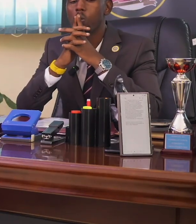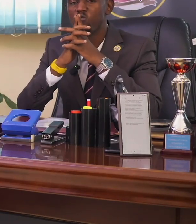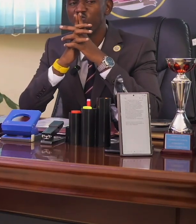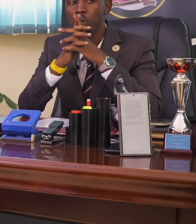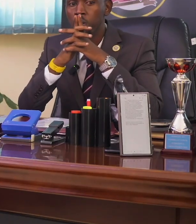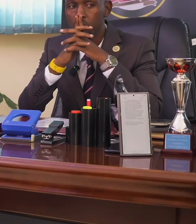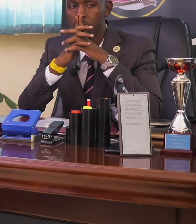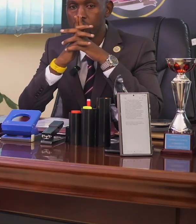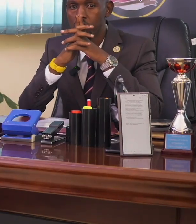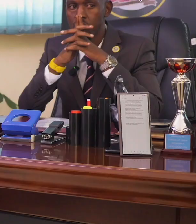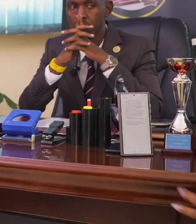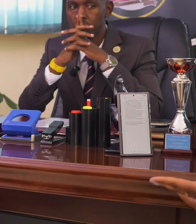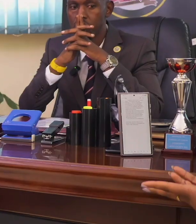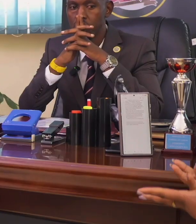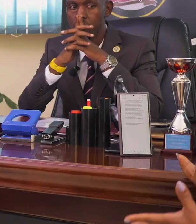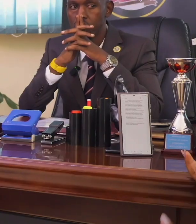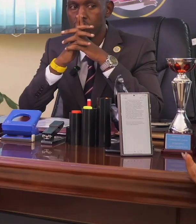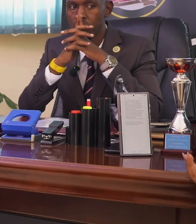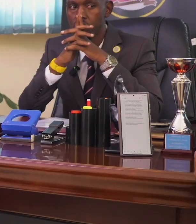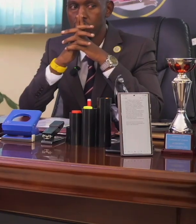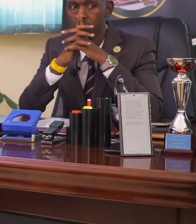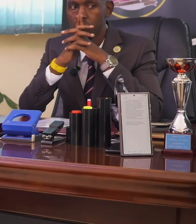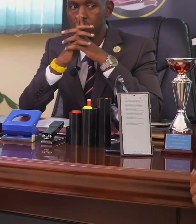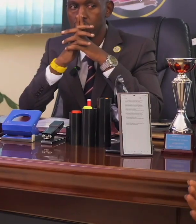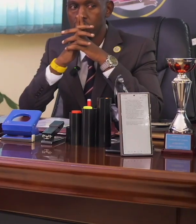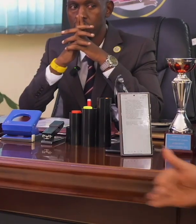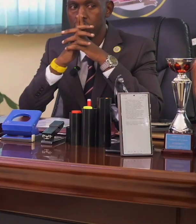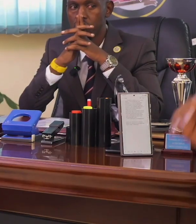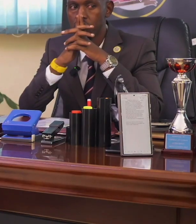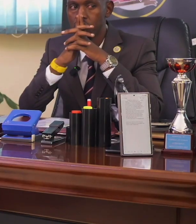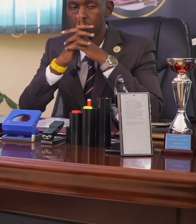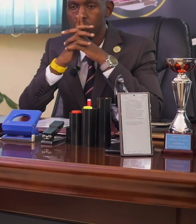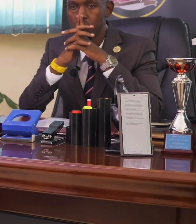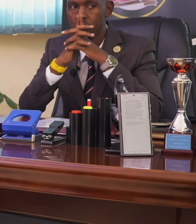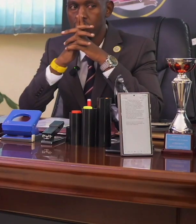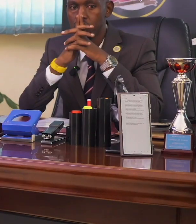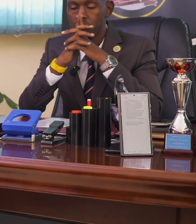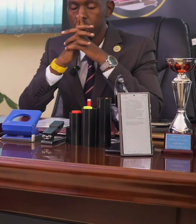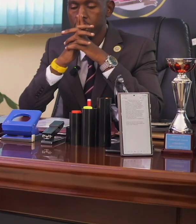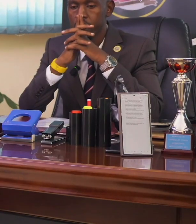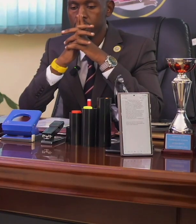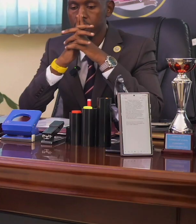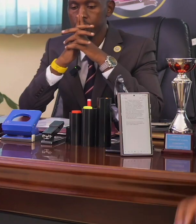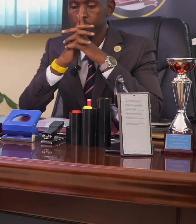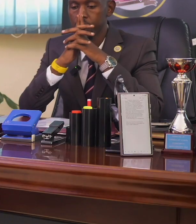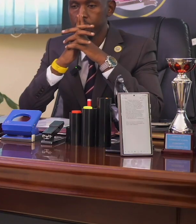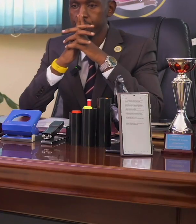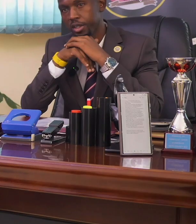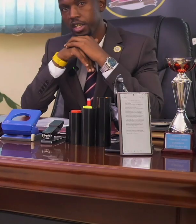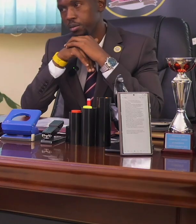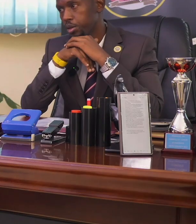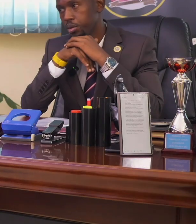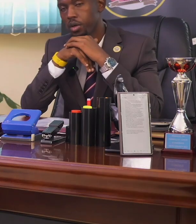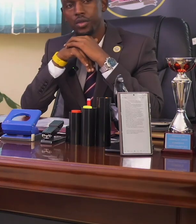about, that can have, so that they can have a different perspective going forward. Any policies that are there? Yeah, the county,